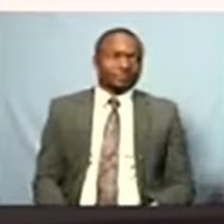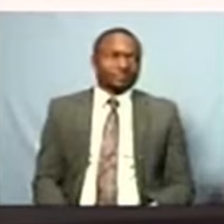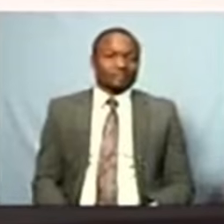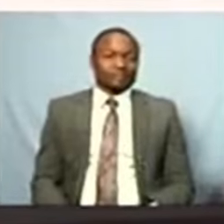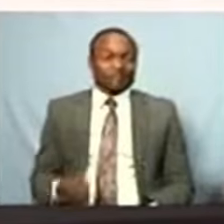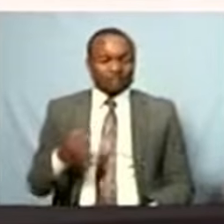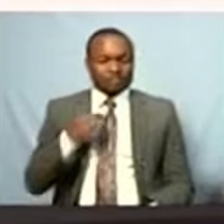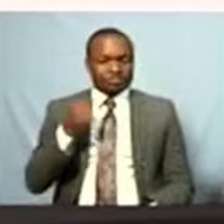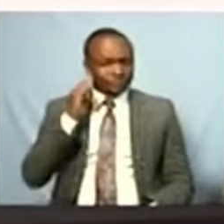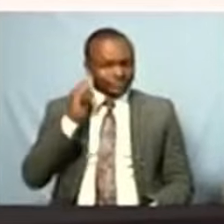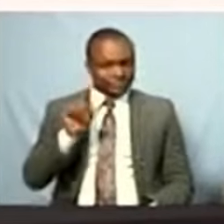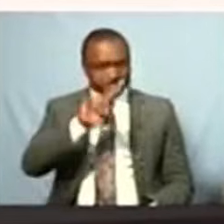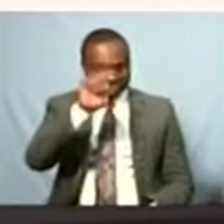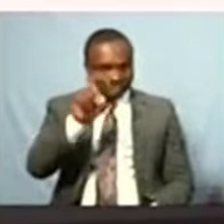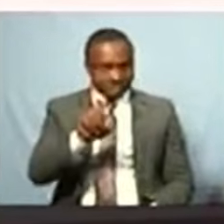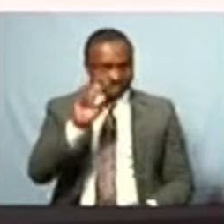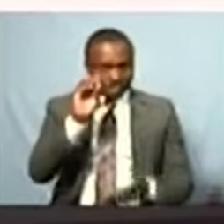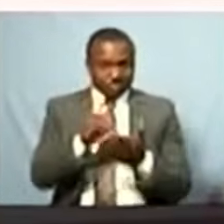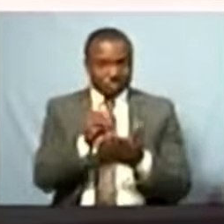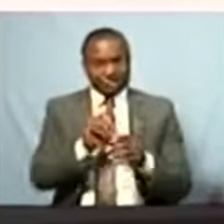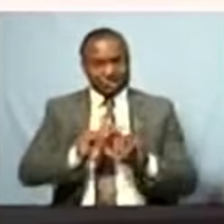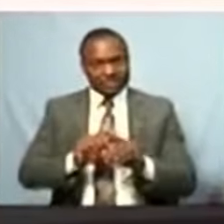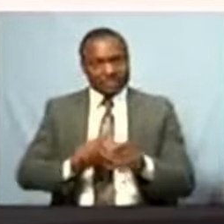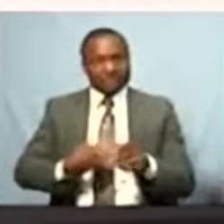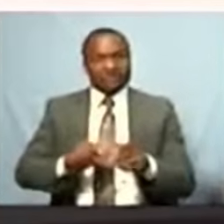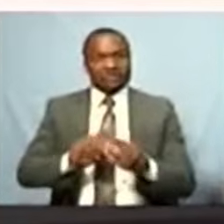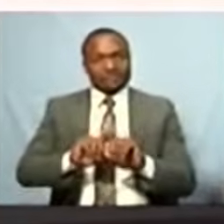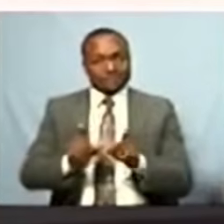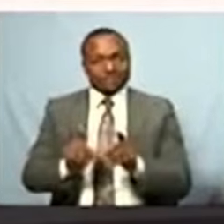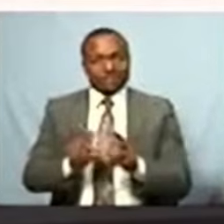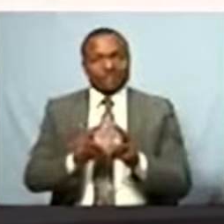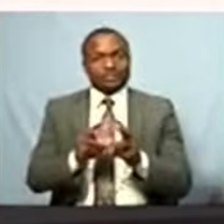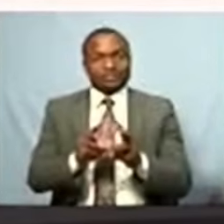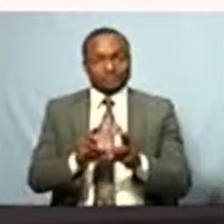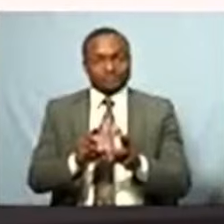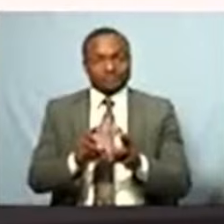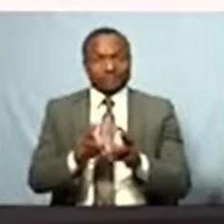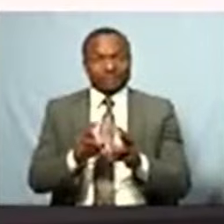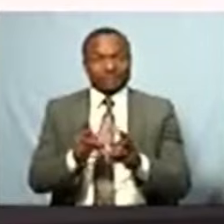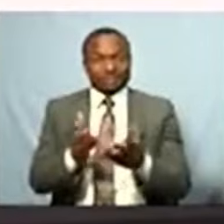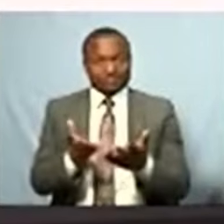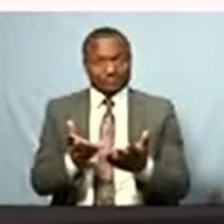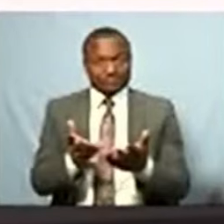I heard the question was like put the other way around. Maybe I seek clarity on the same.